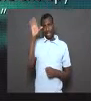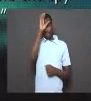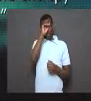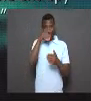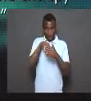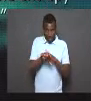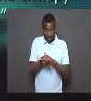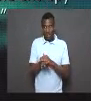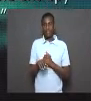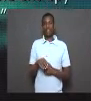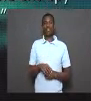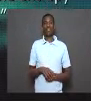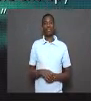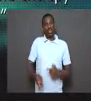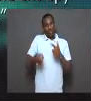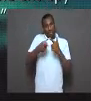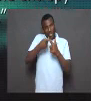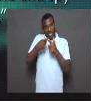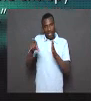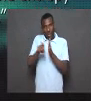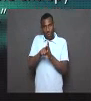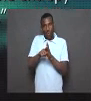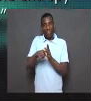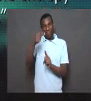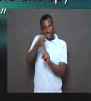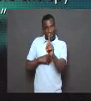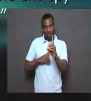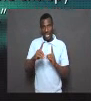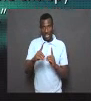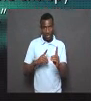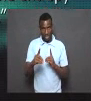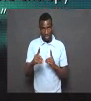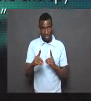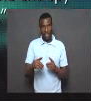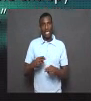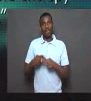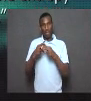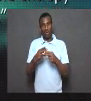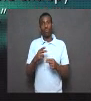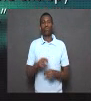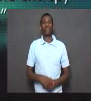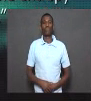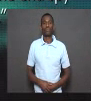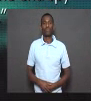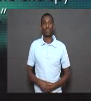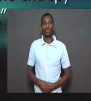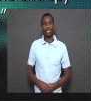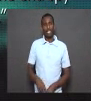To account for this, the second law of thermodynamics